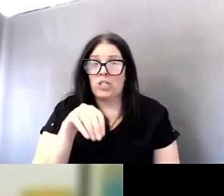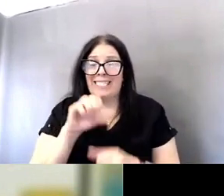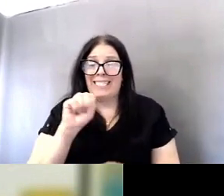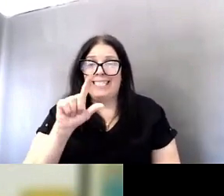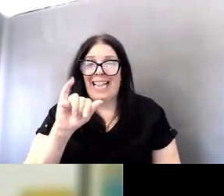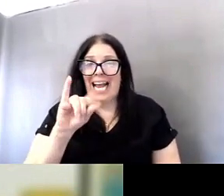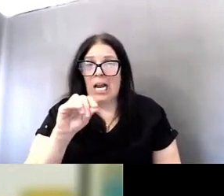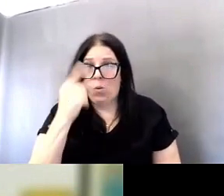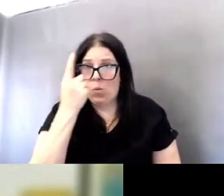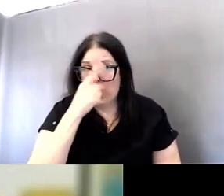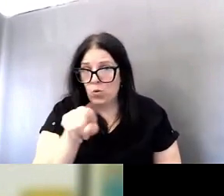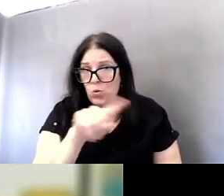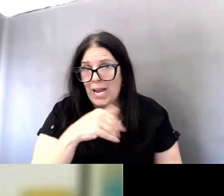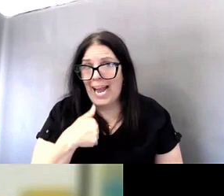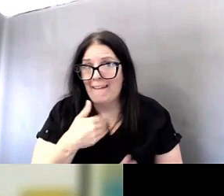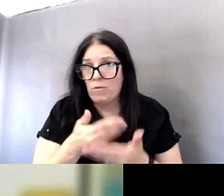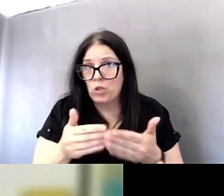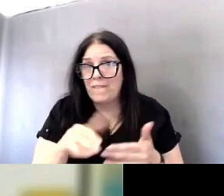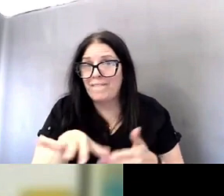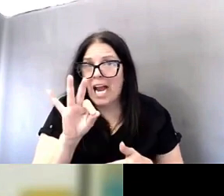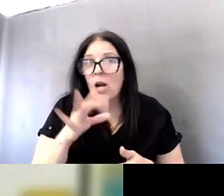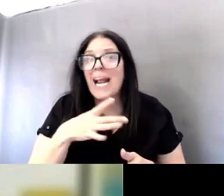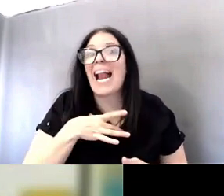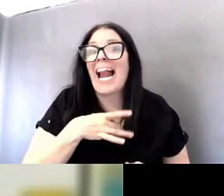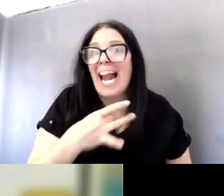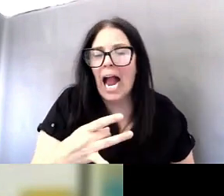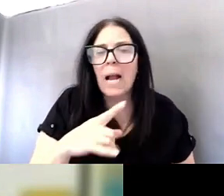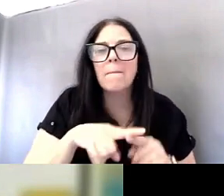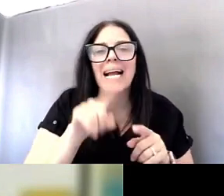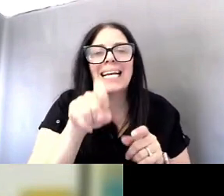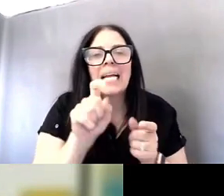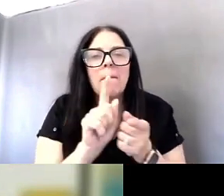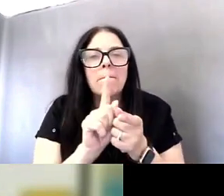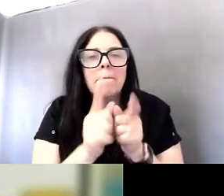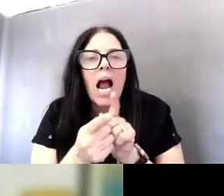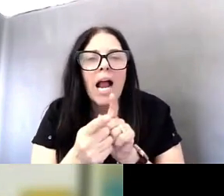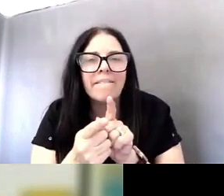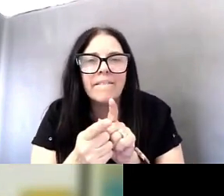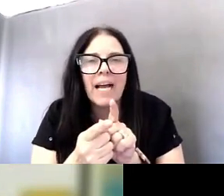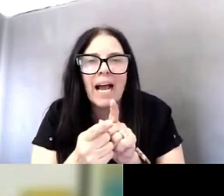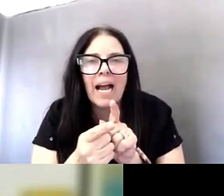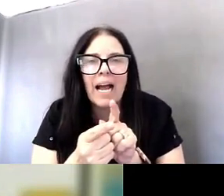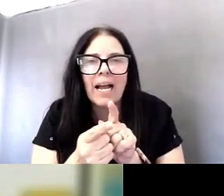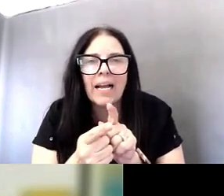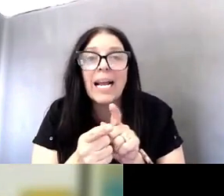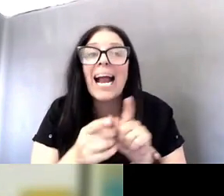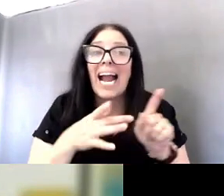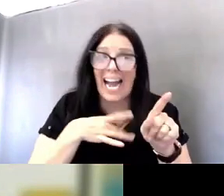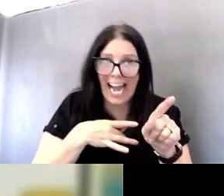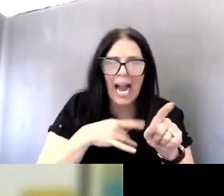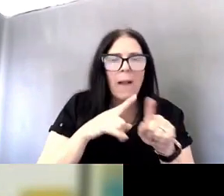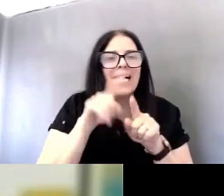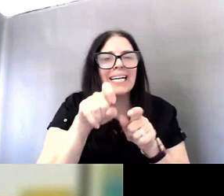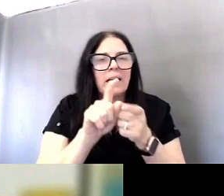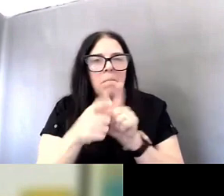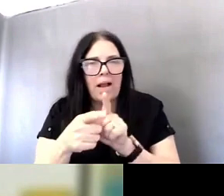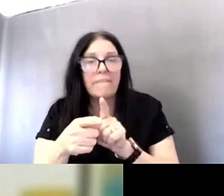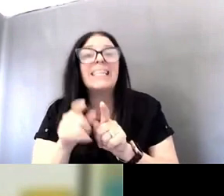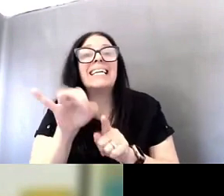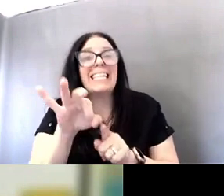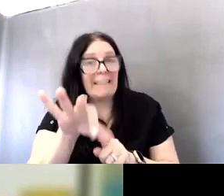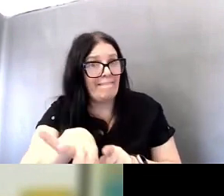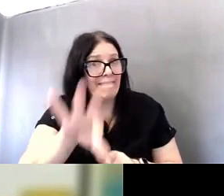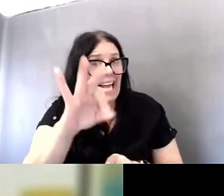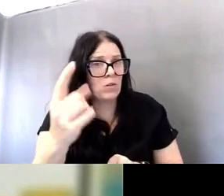that you like, but they need to be modified for your use in some way? And if you did, feel free to share them on